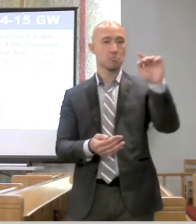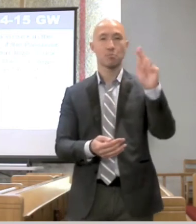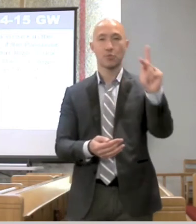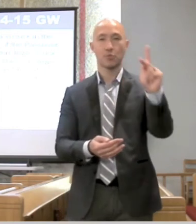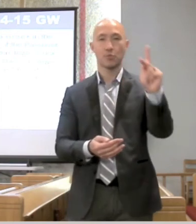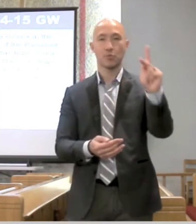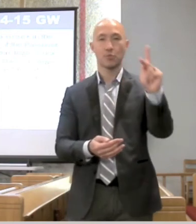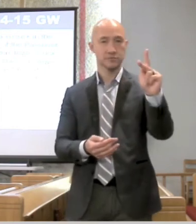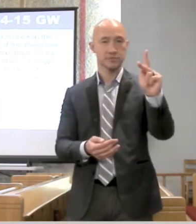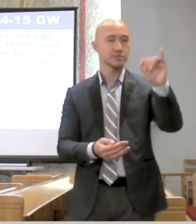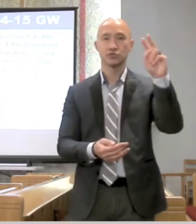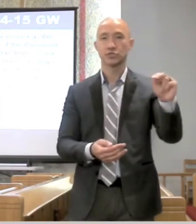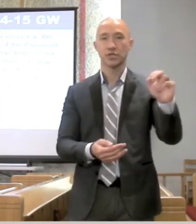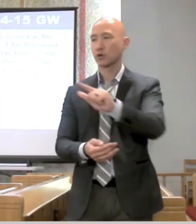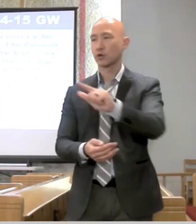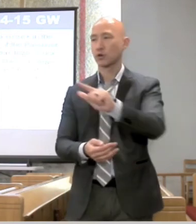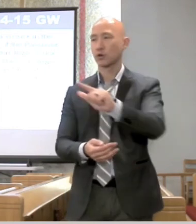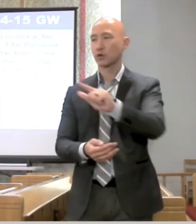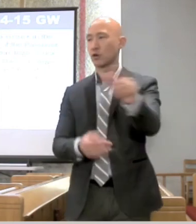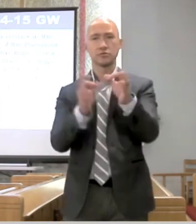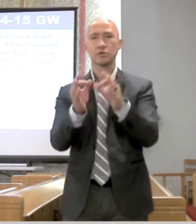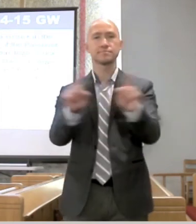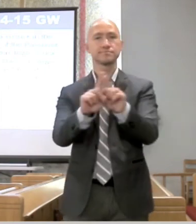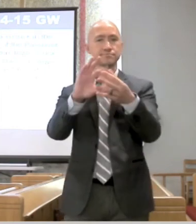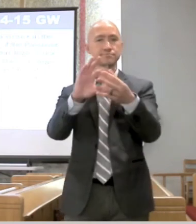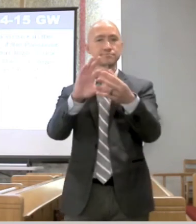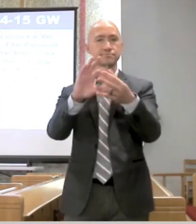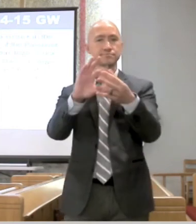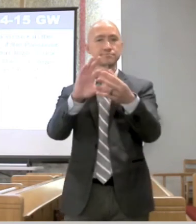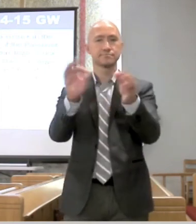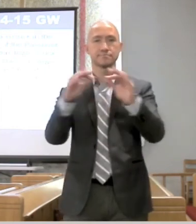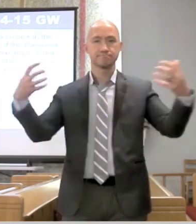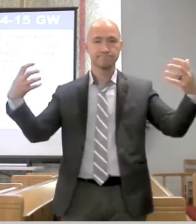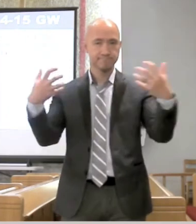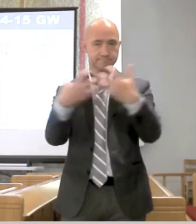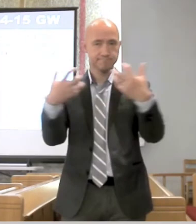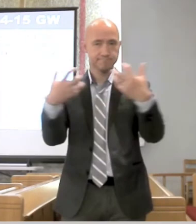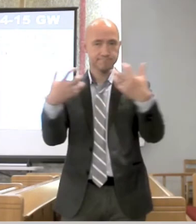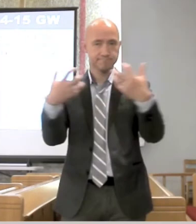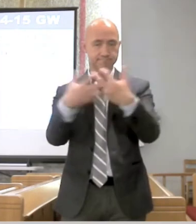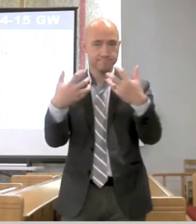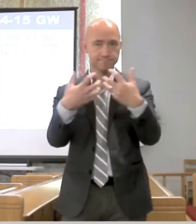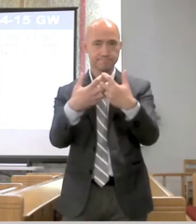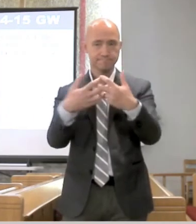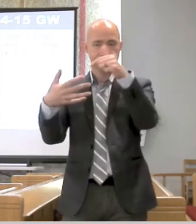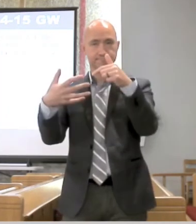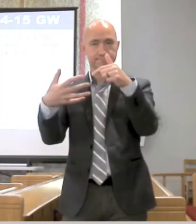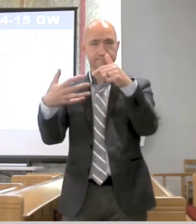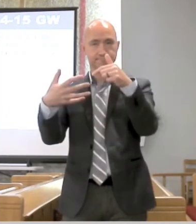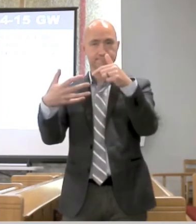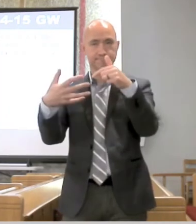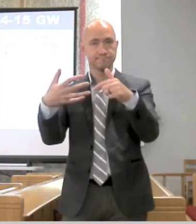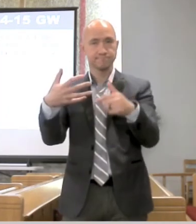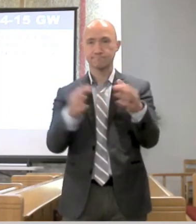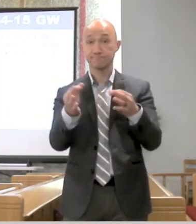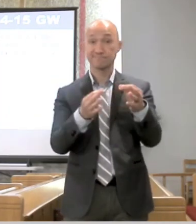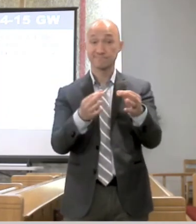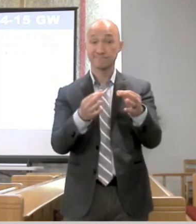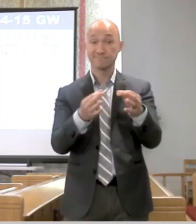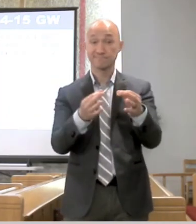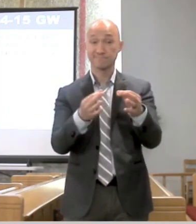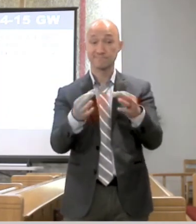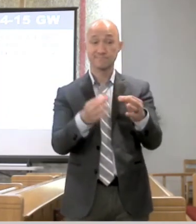amount of detail between all four accounts. And there is no other account in history that is as detailed as this one.